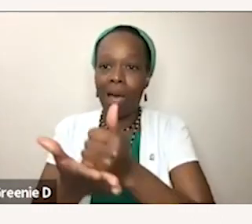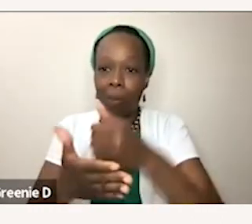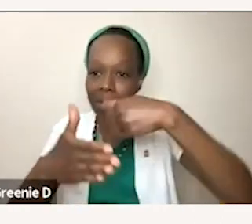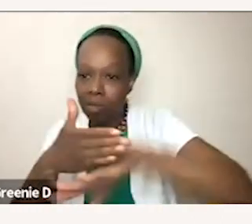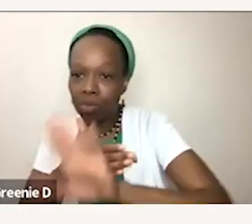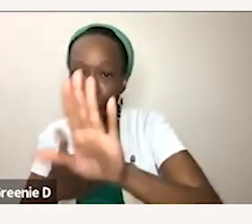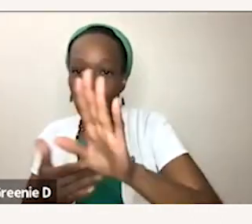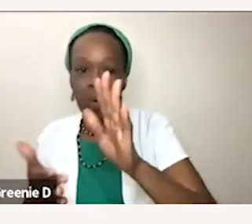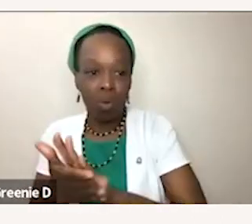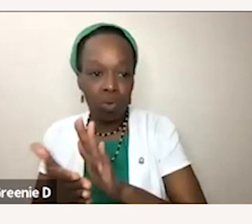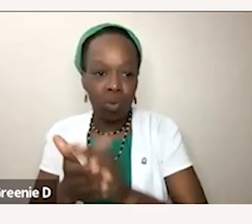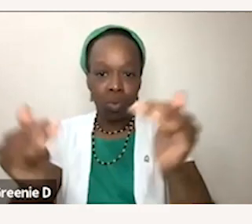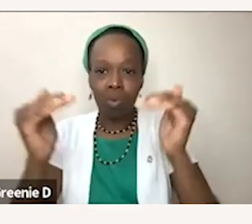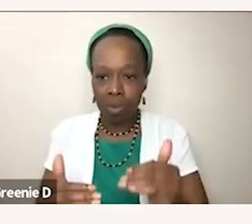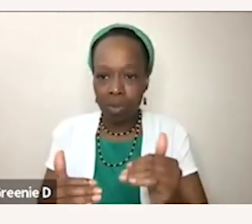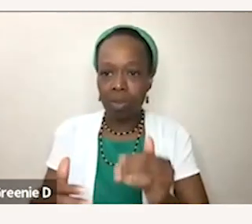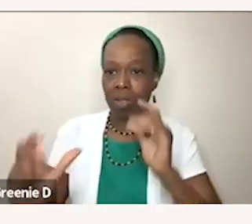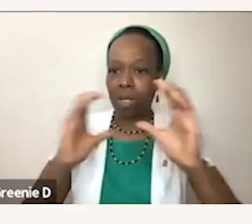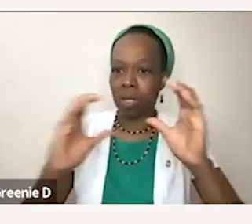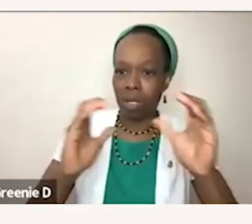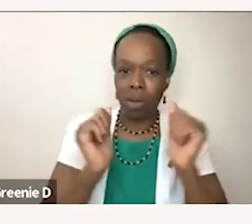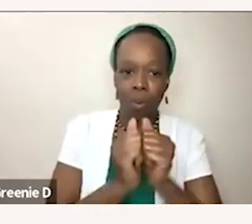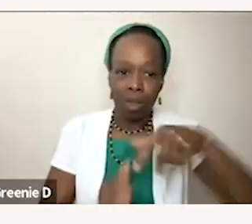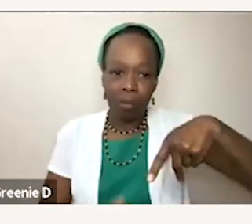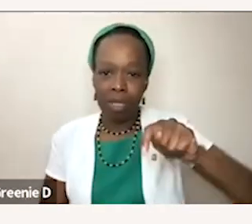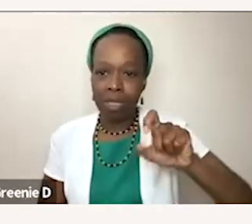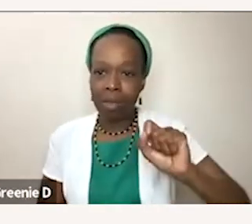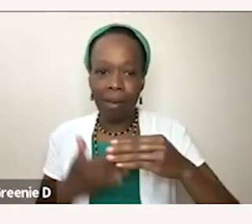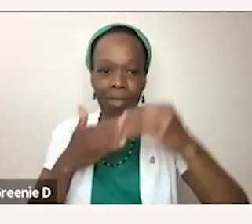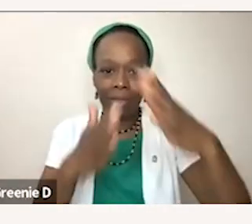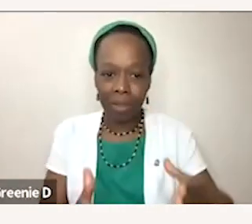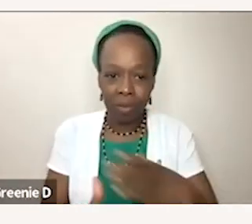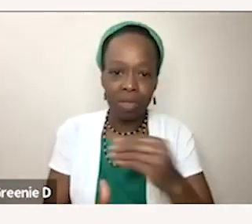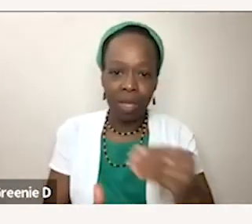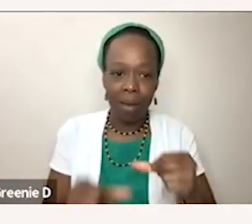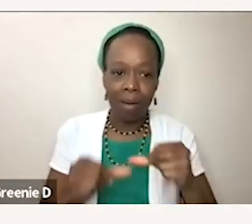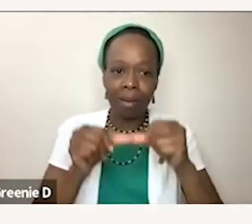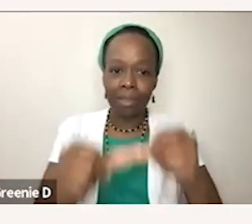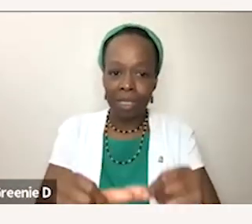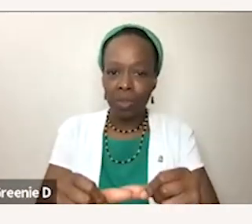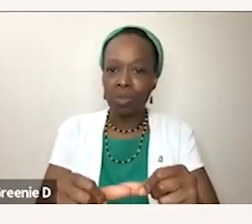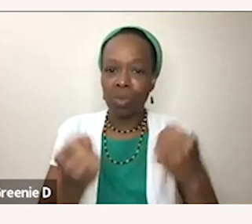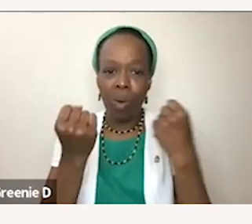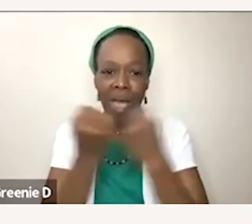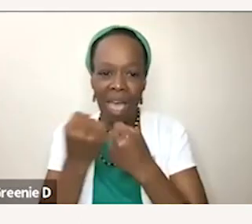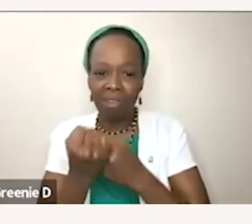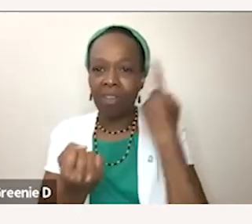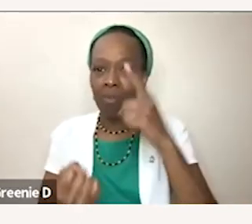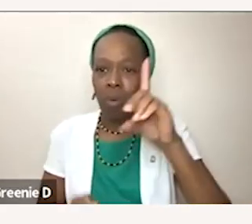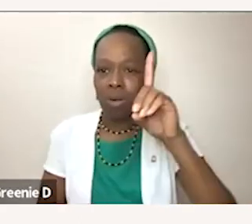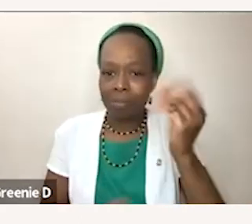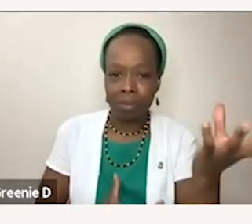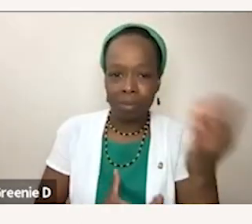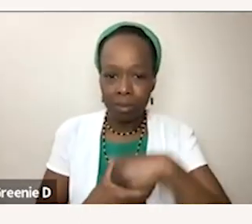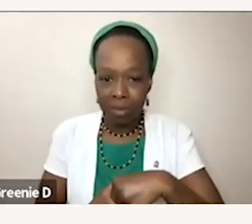about webinars to your school, and of course, just continuing to advocate for disability